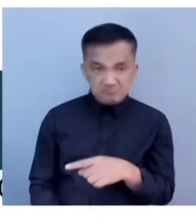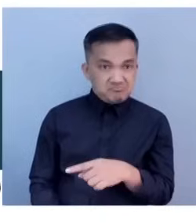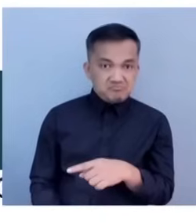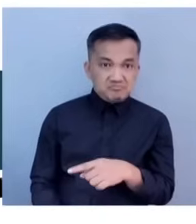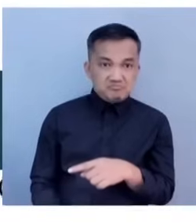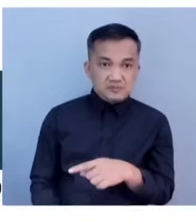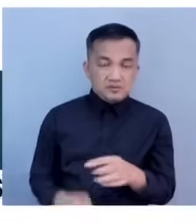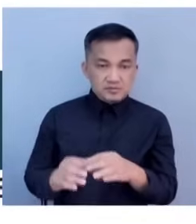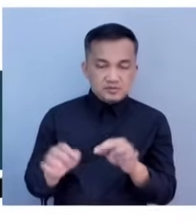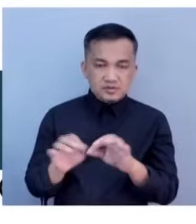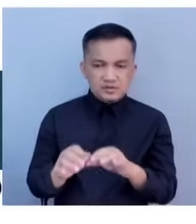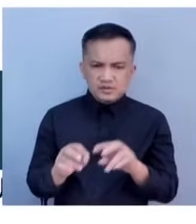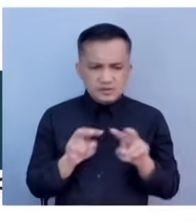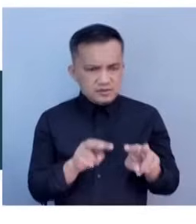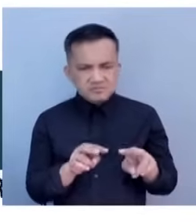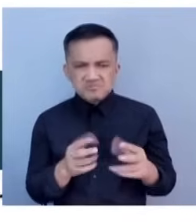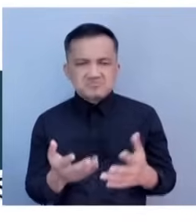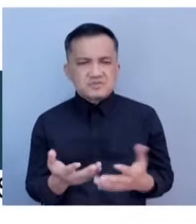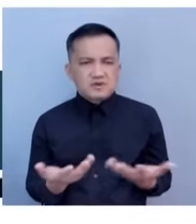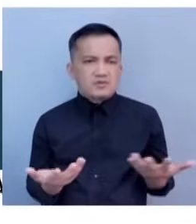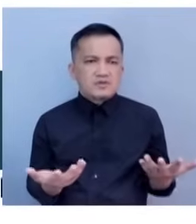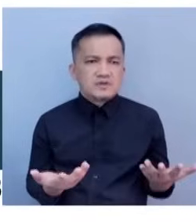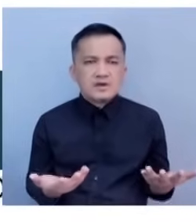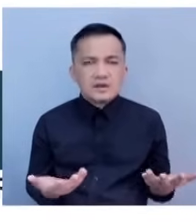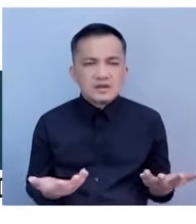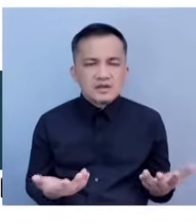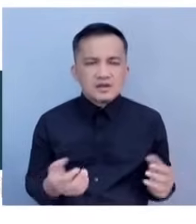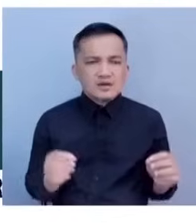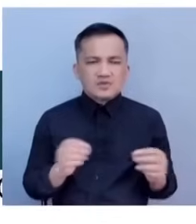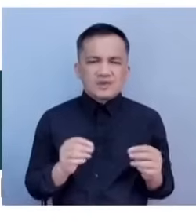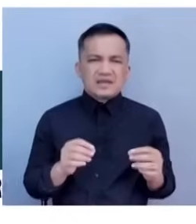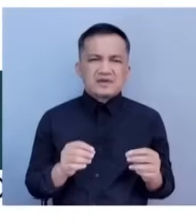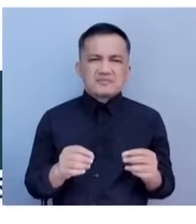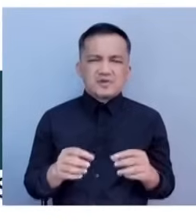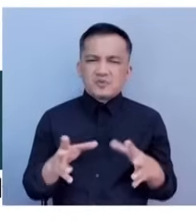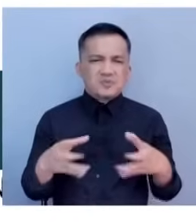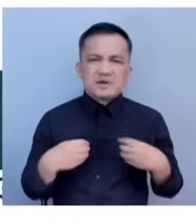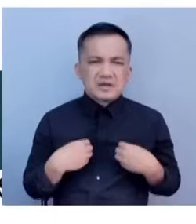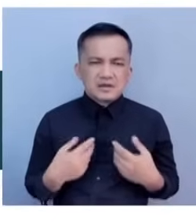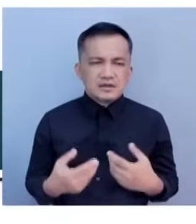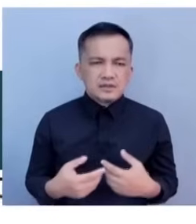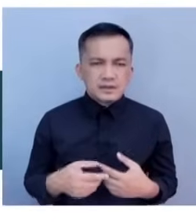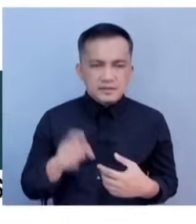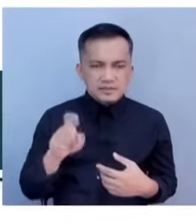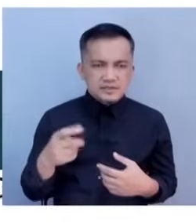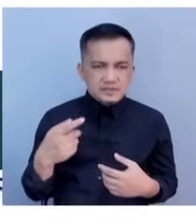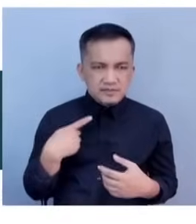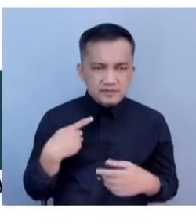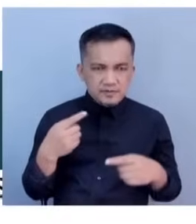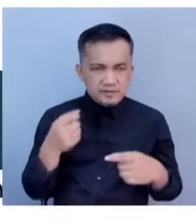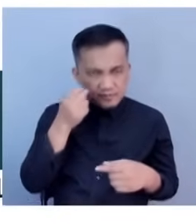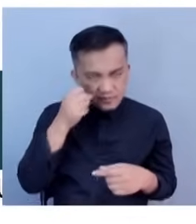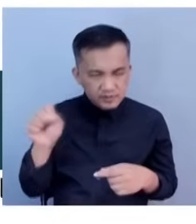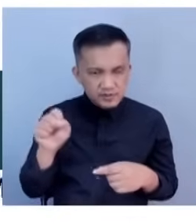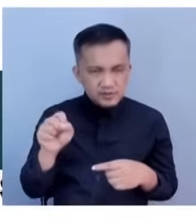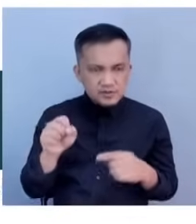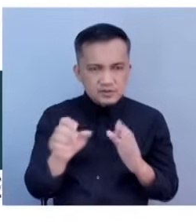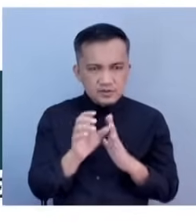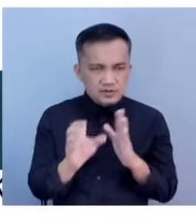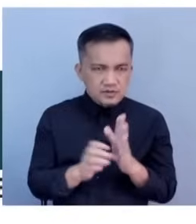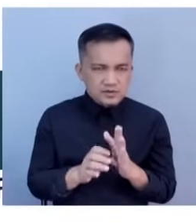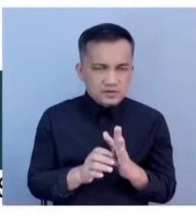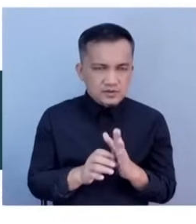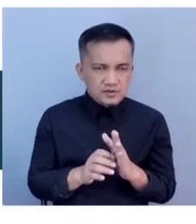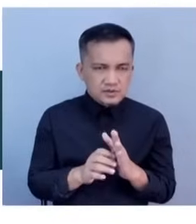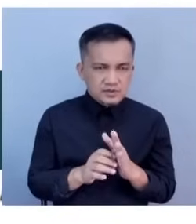now, what we're looking, it will not gain something. You have to have a violation of the Constitution, graft